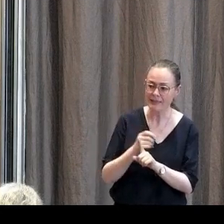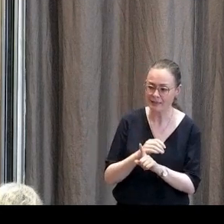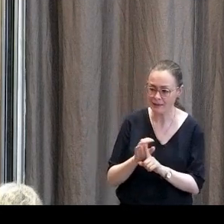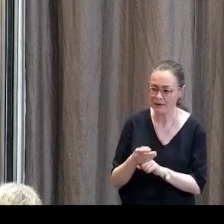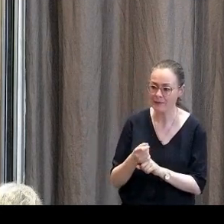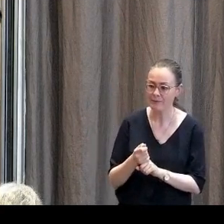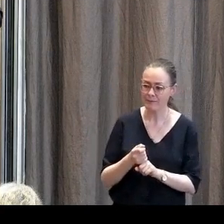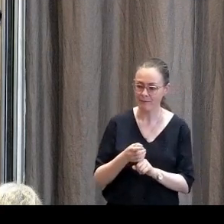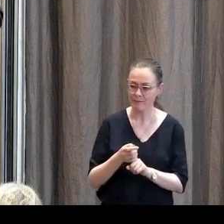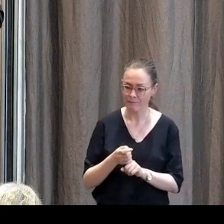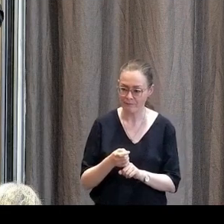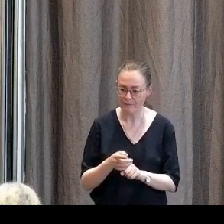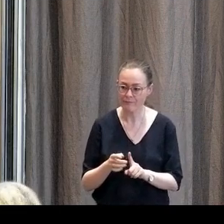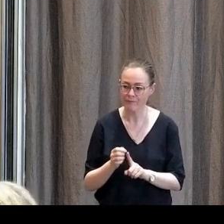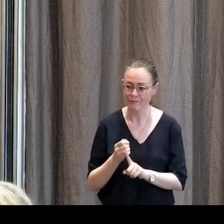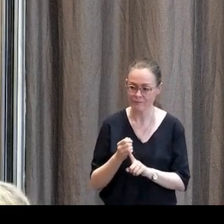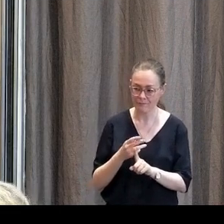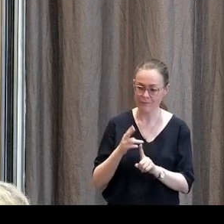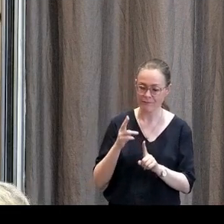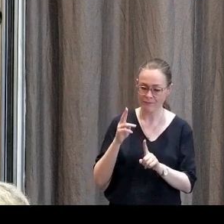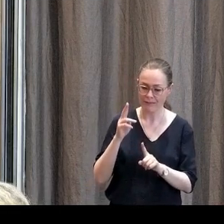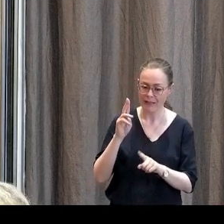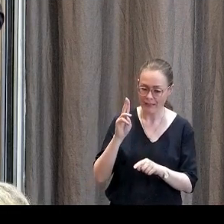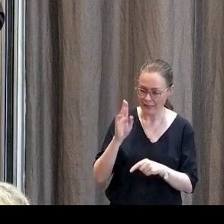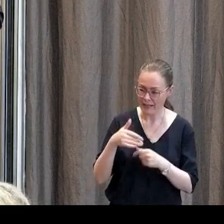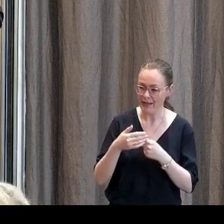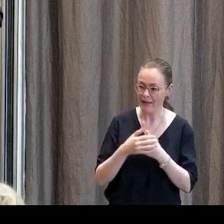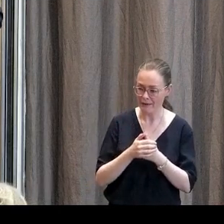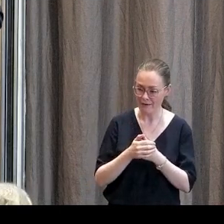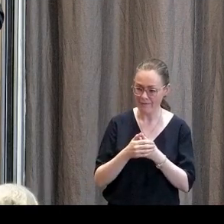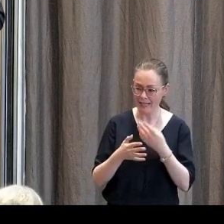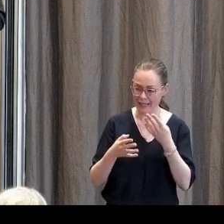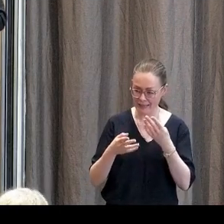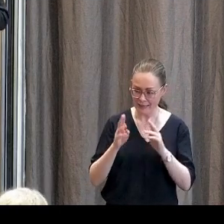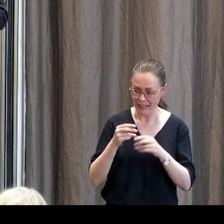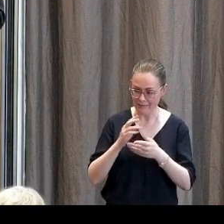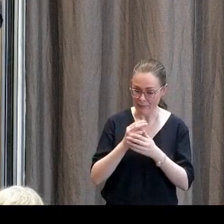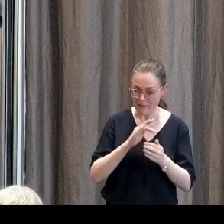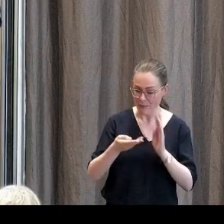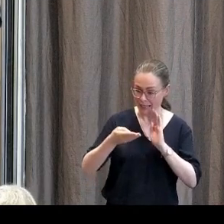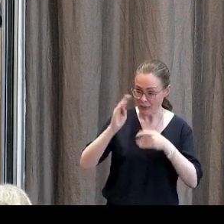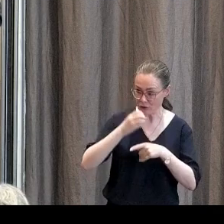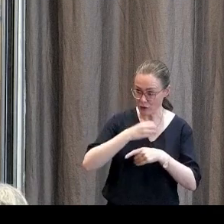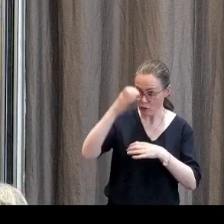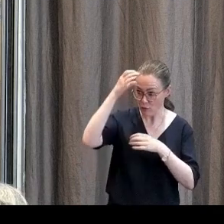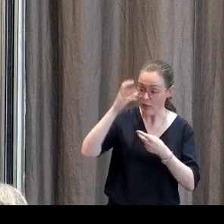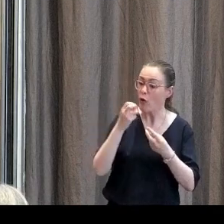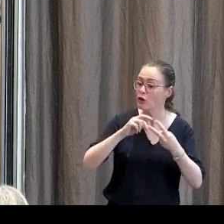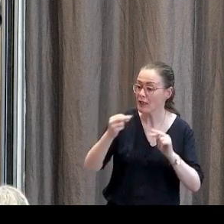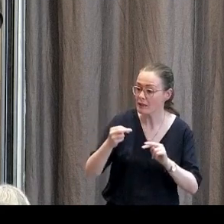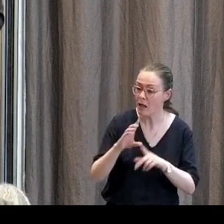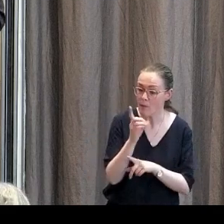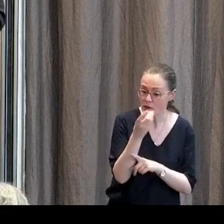you've got epilepsy that can be caused by injury to the brain or by genes. Dogs with epilepsy have similar